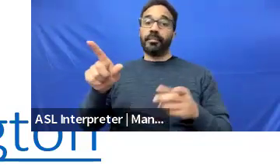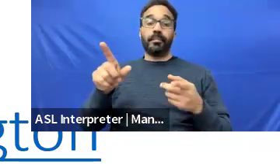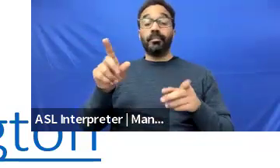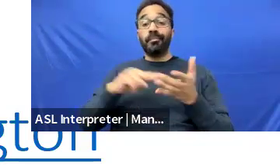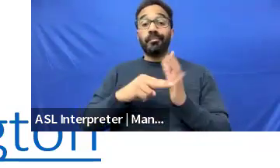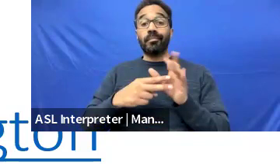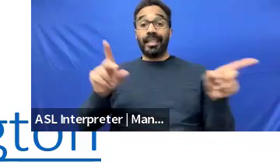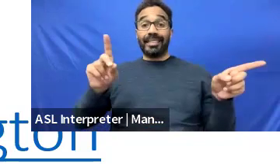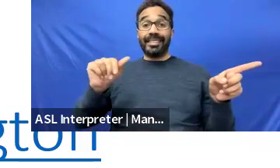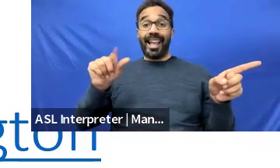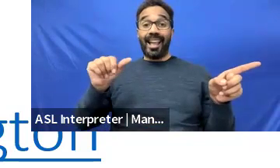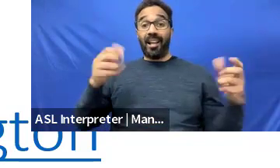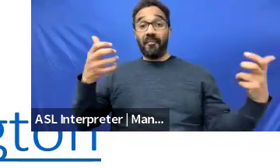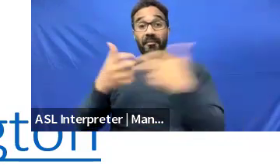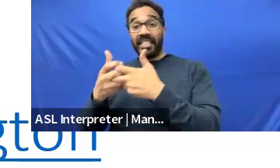are, sick right now. So